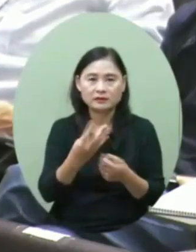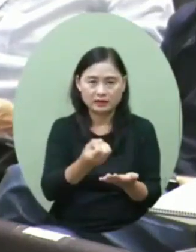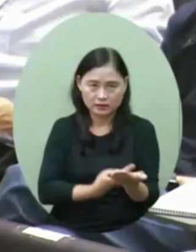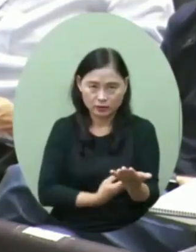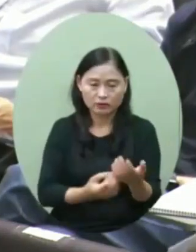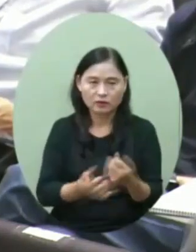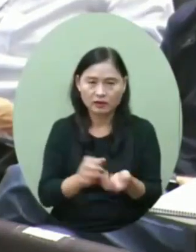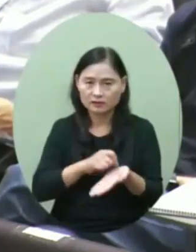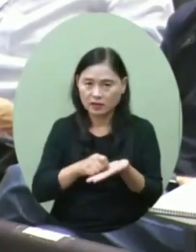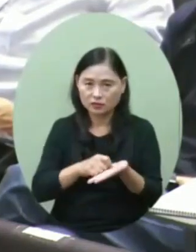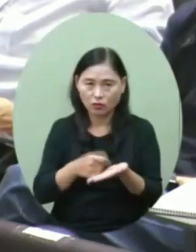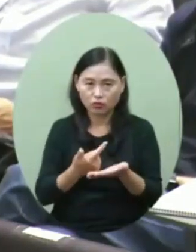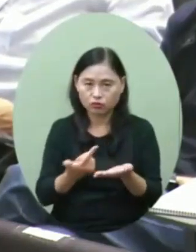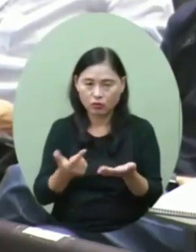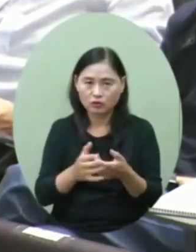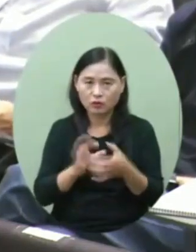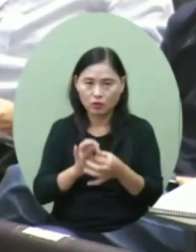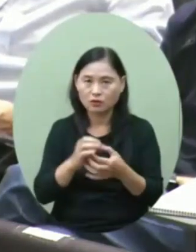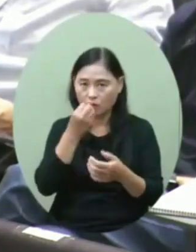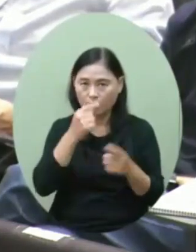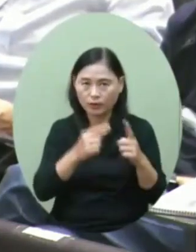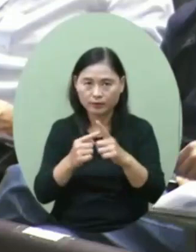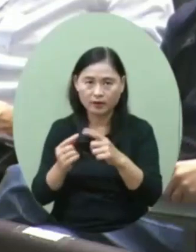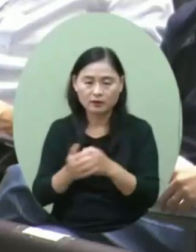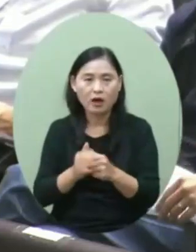Second question is about Article 4.